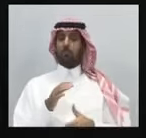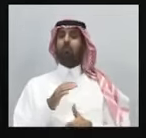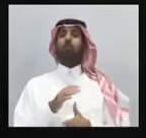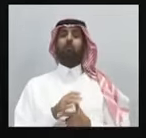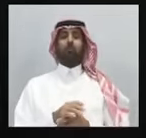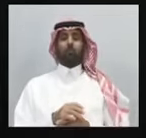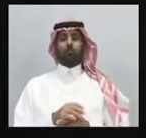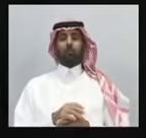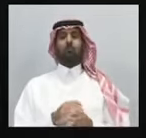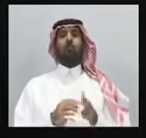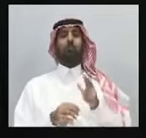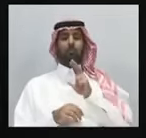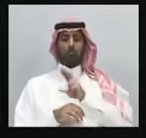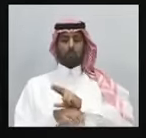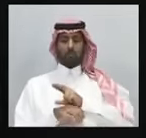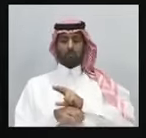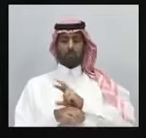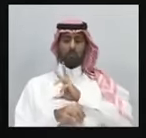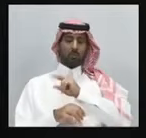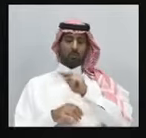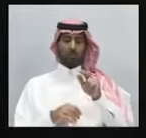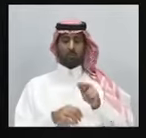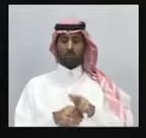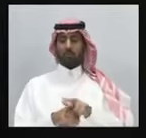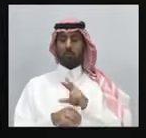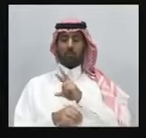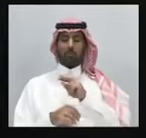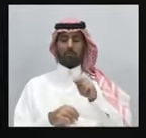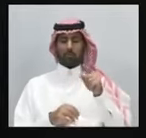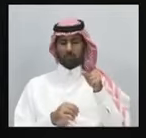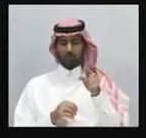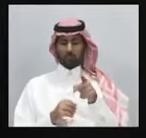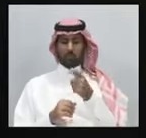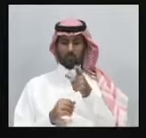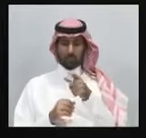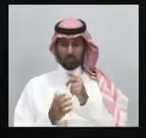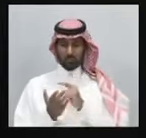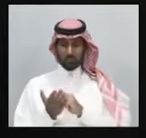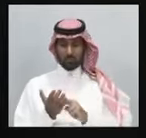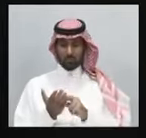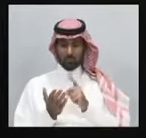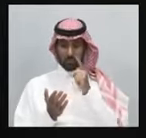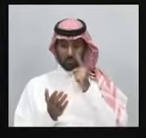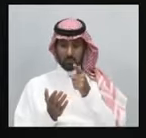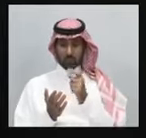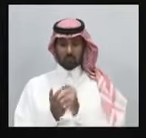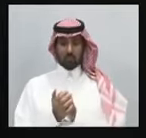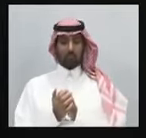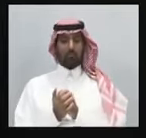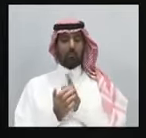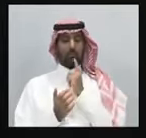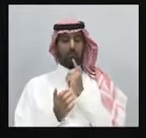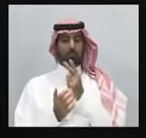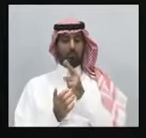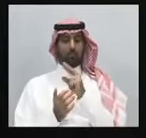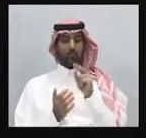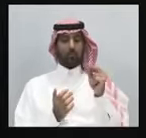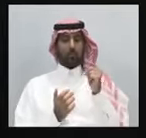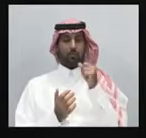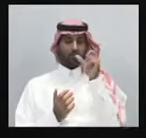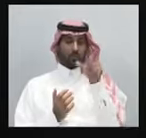receive that letter. It's not your name, it is the receiver's name. So much more personal